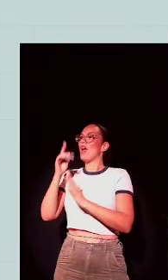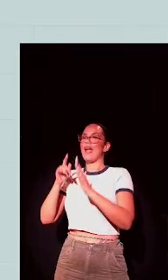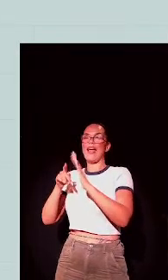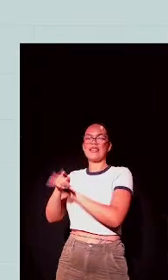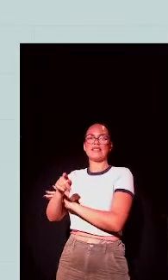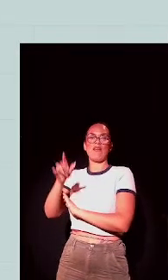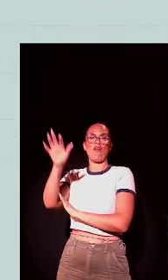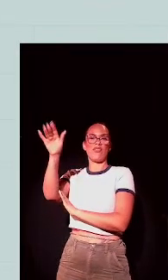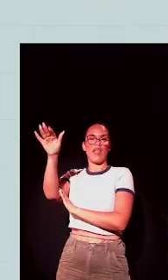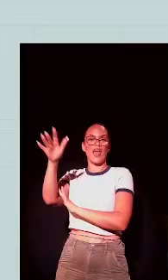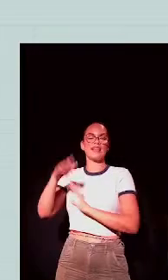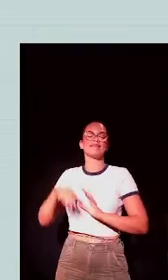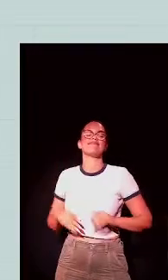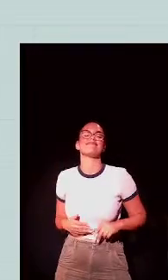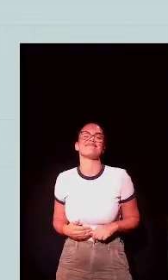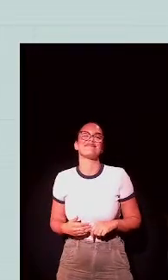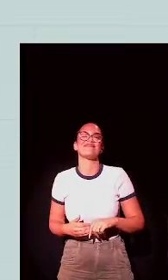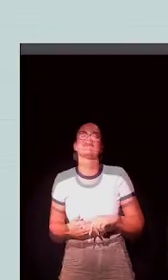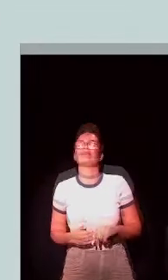Yeah,